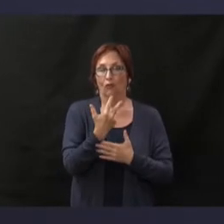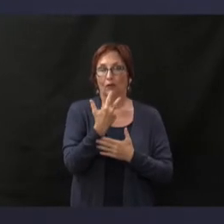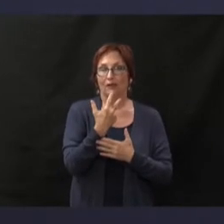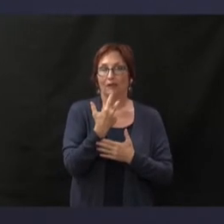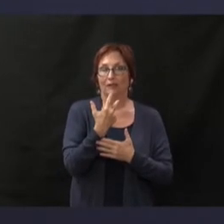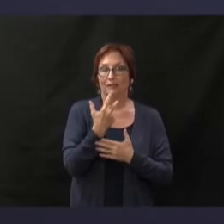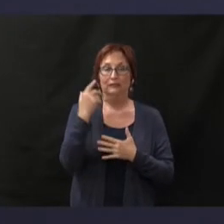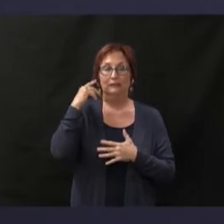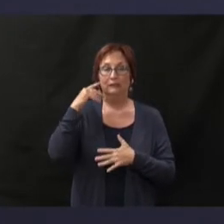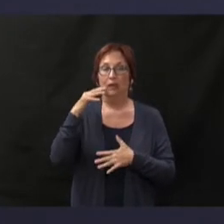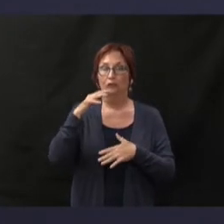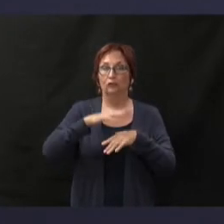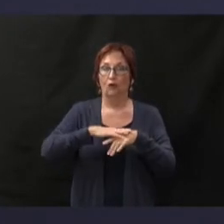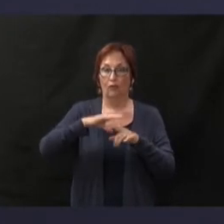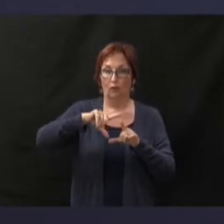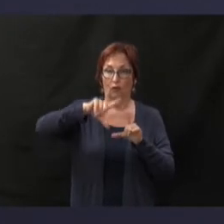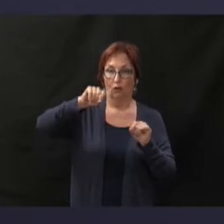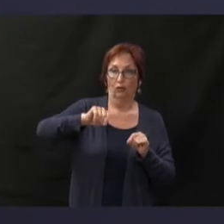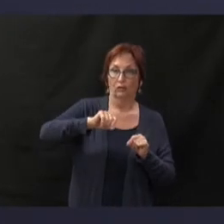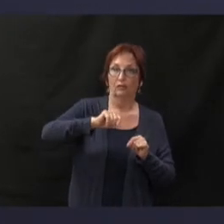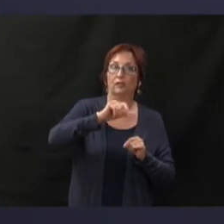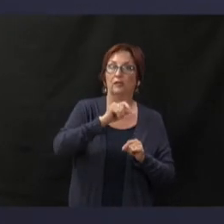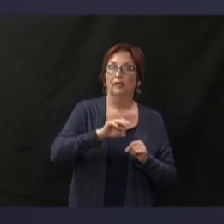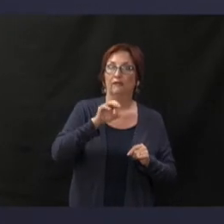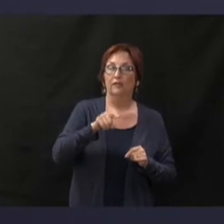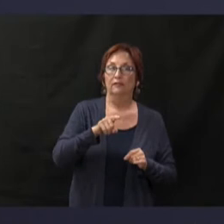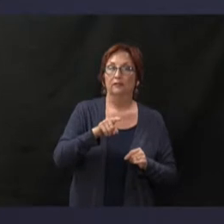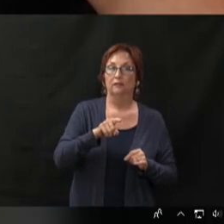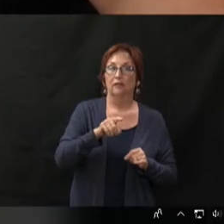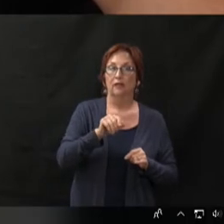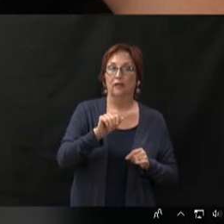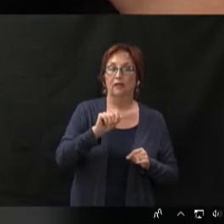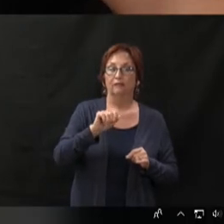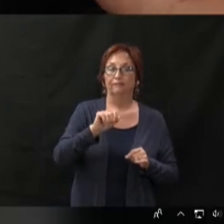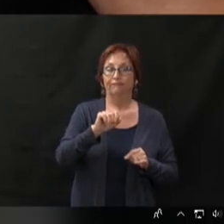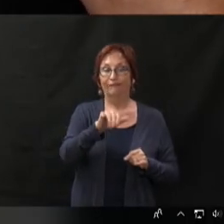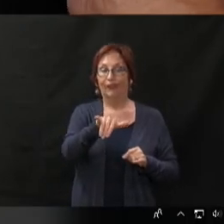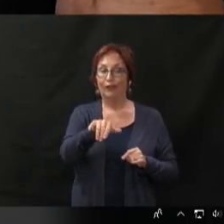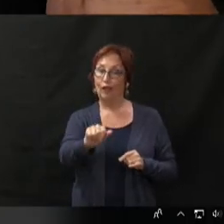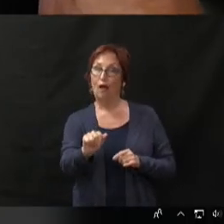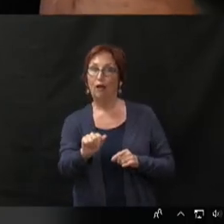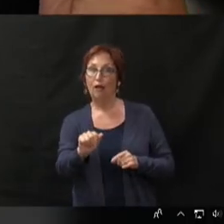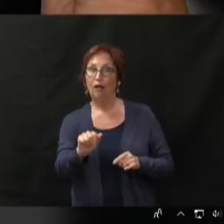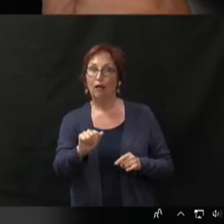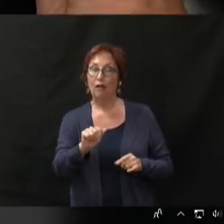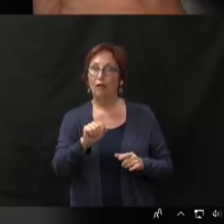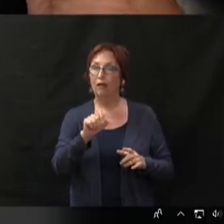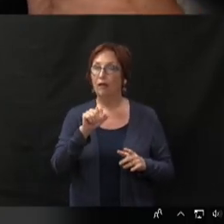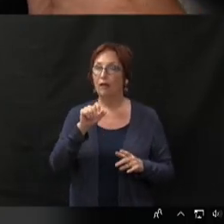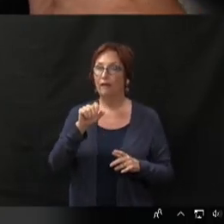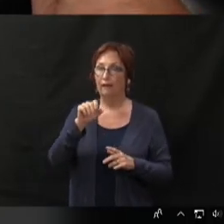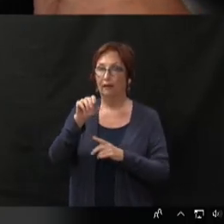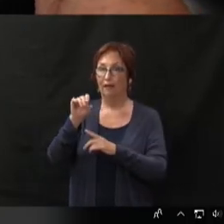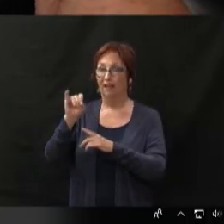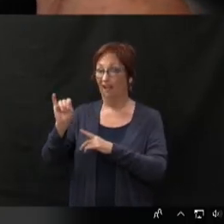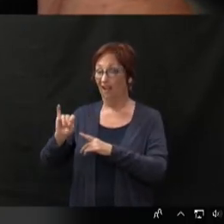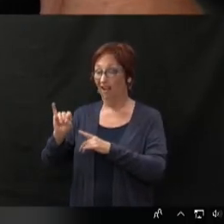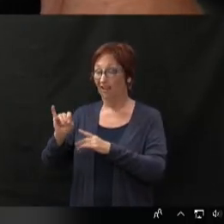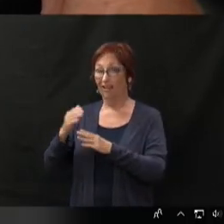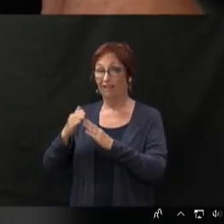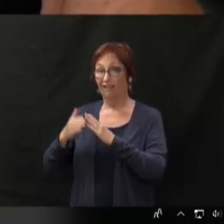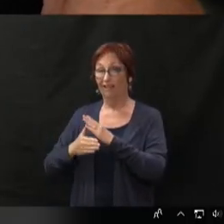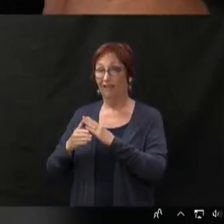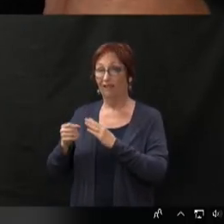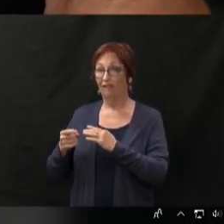on this card. It's going to say ya, and then I at the end of